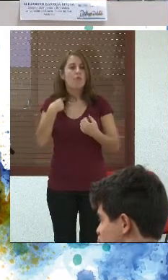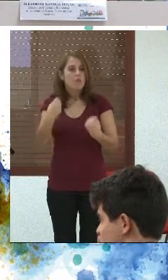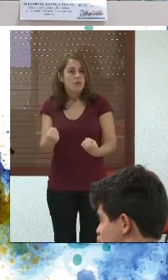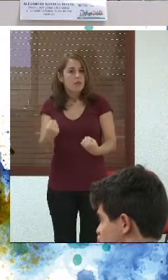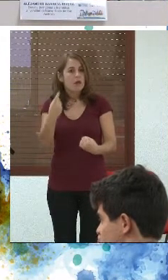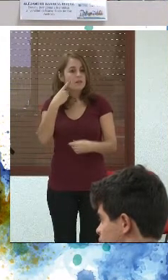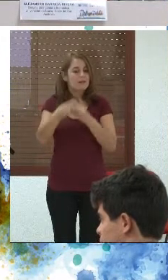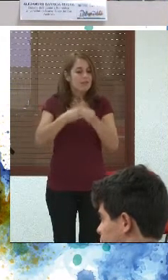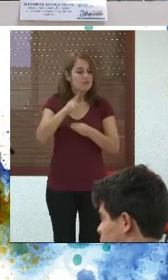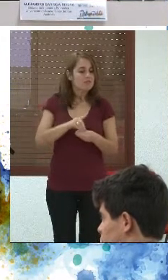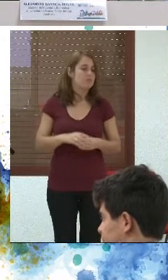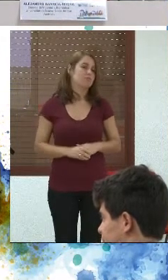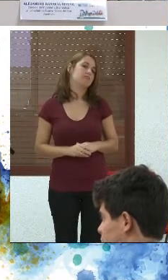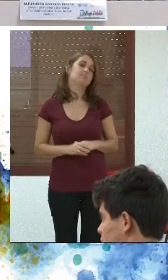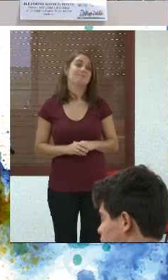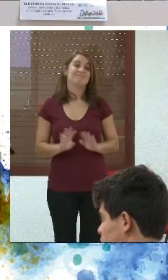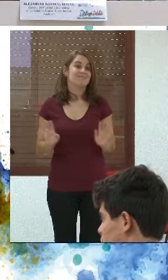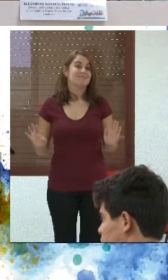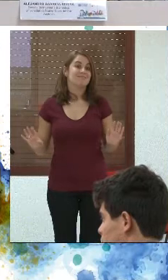that they're exerting.